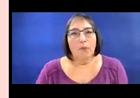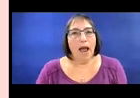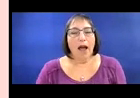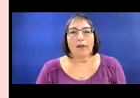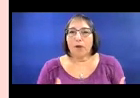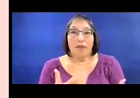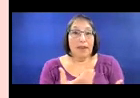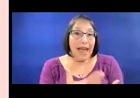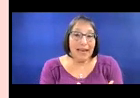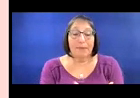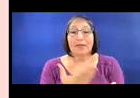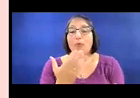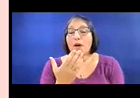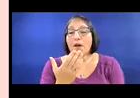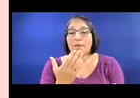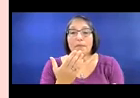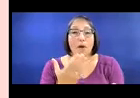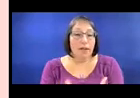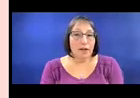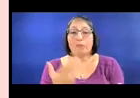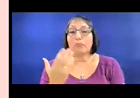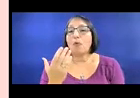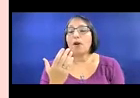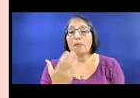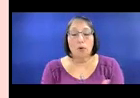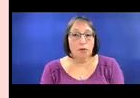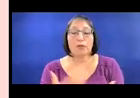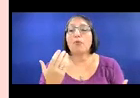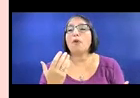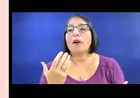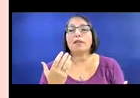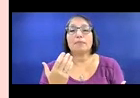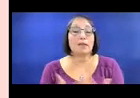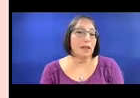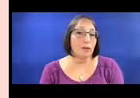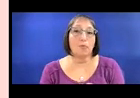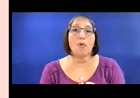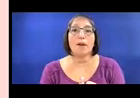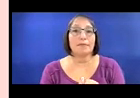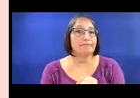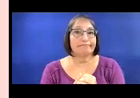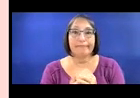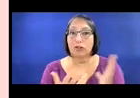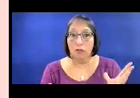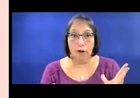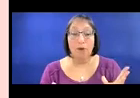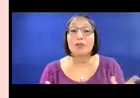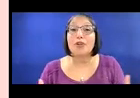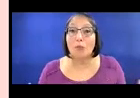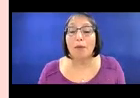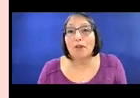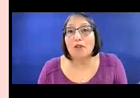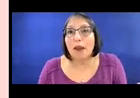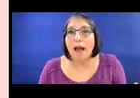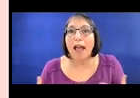whether they need academic support, monetary support, emotional support, mental health support, it's all there, which is